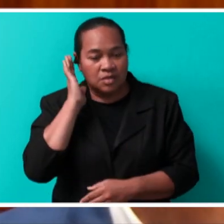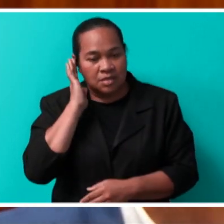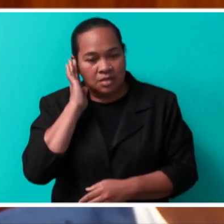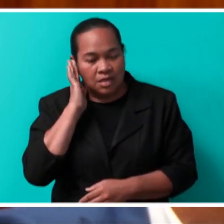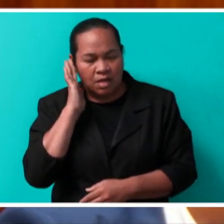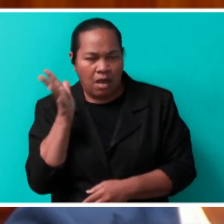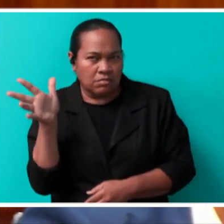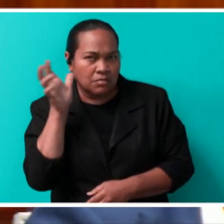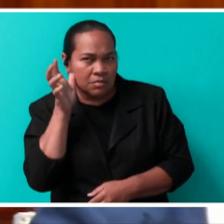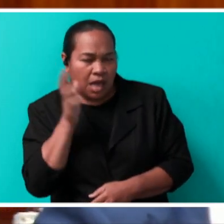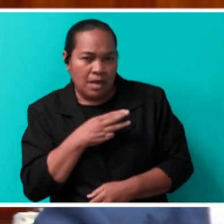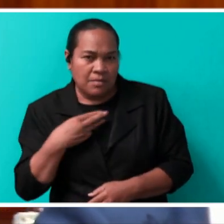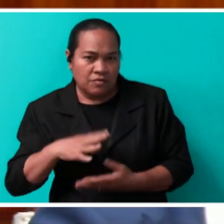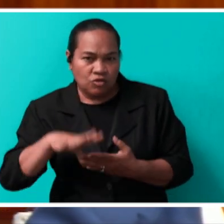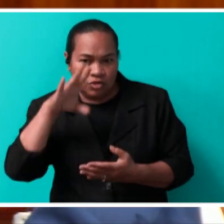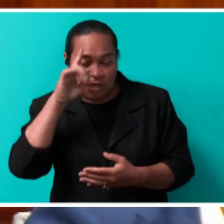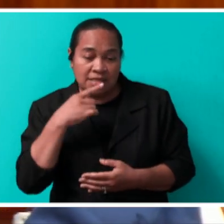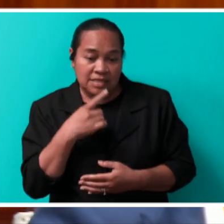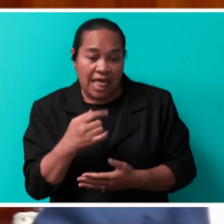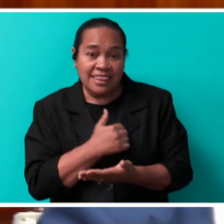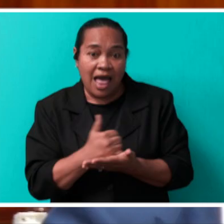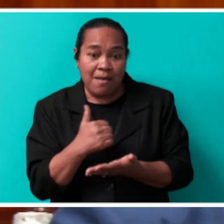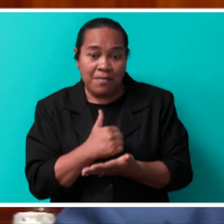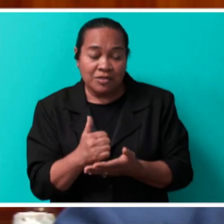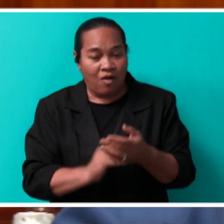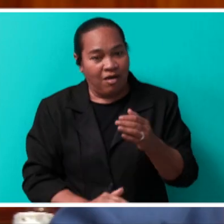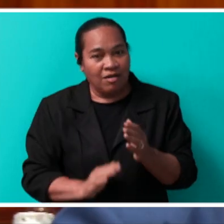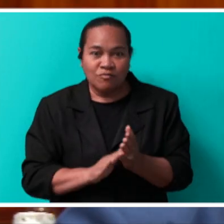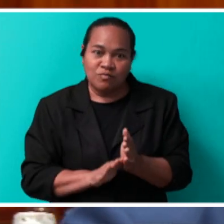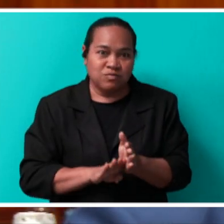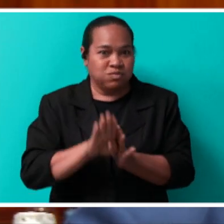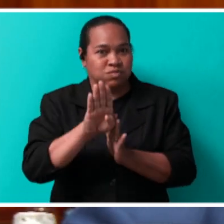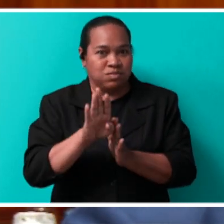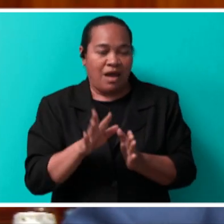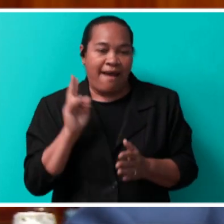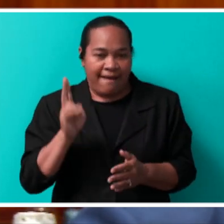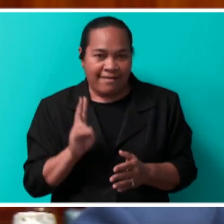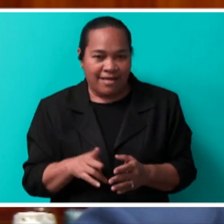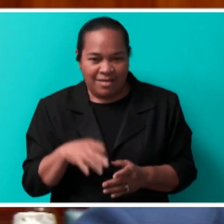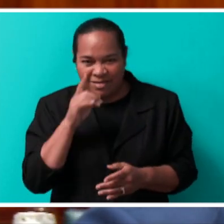Honourable Minister for Education that the numbers have also been increased now.